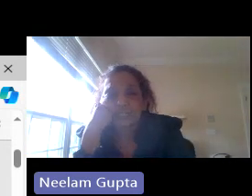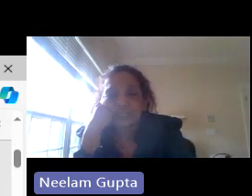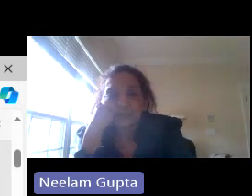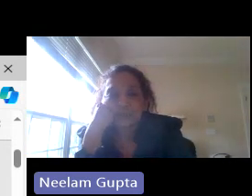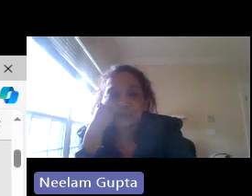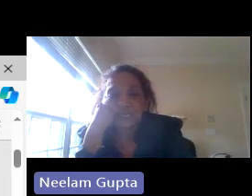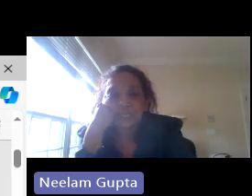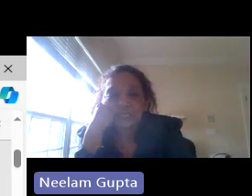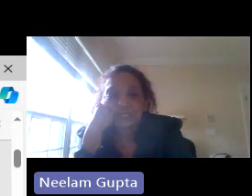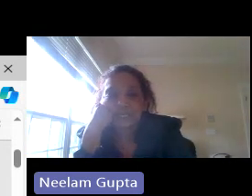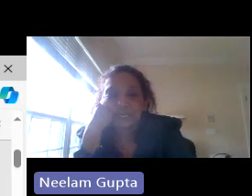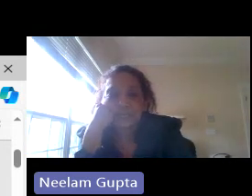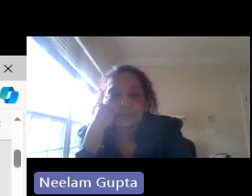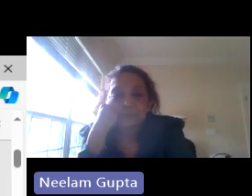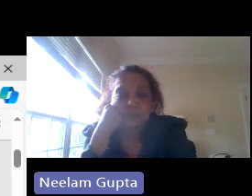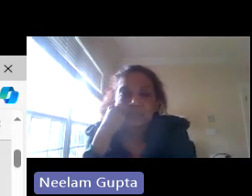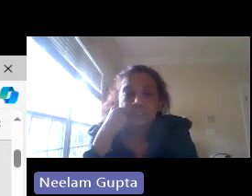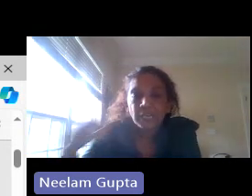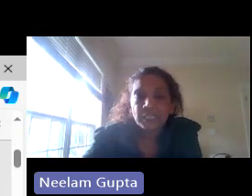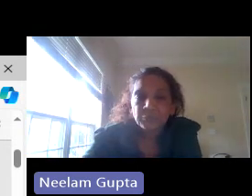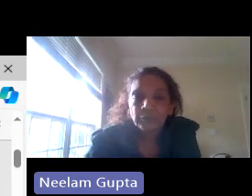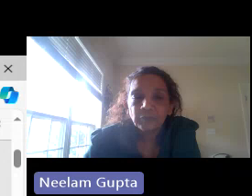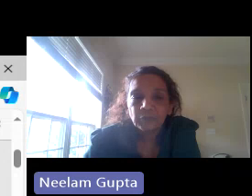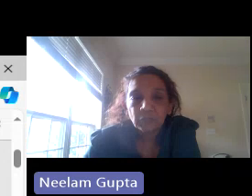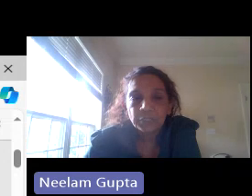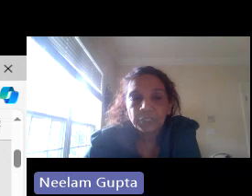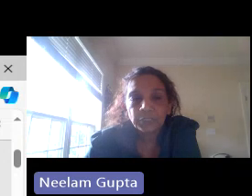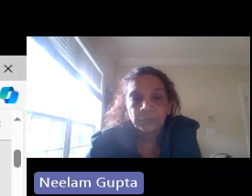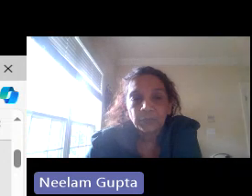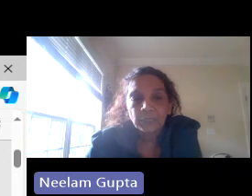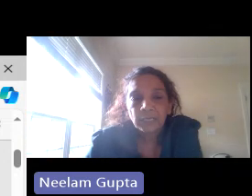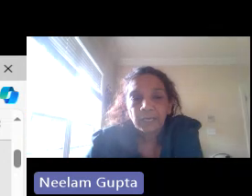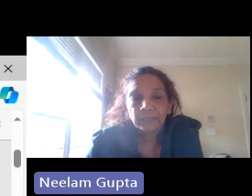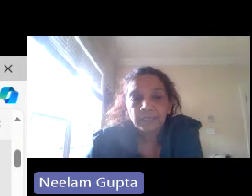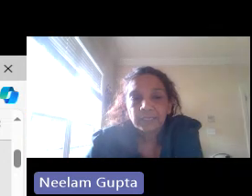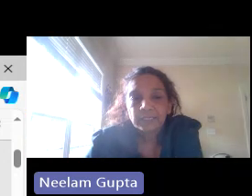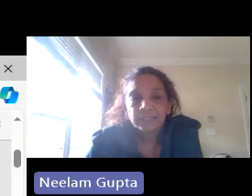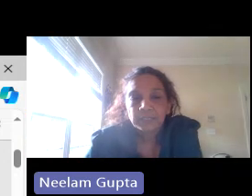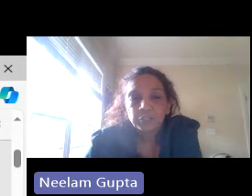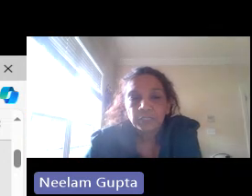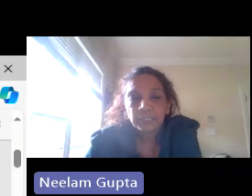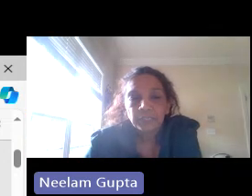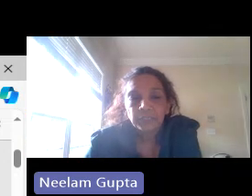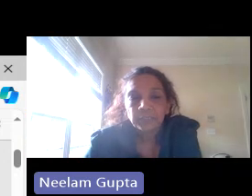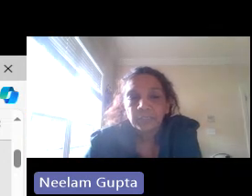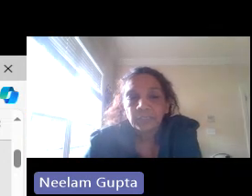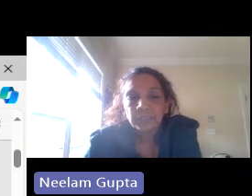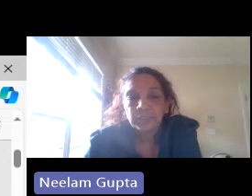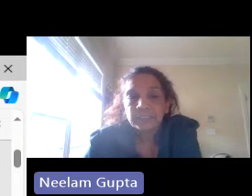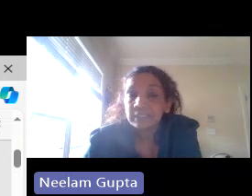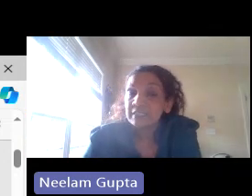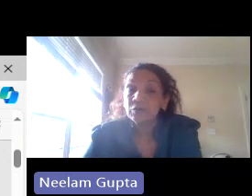there. So there is a change. We'll go to, I think, each section